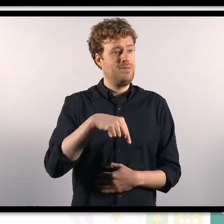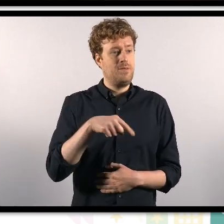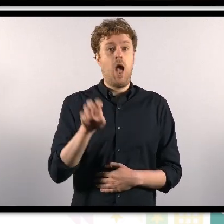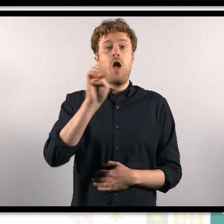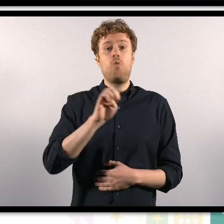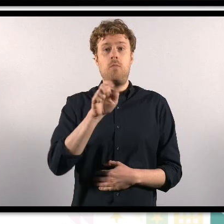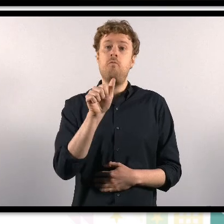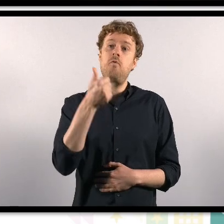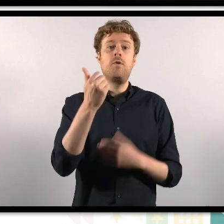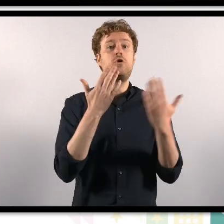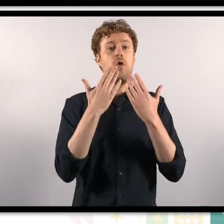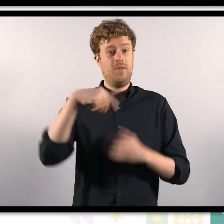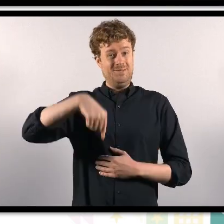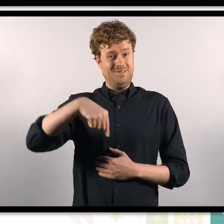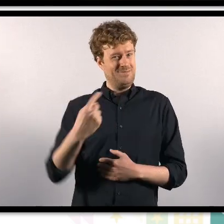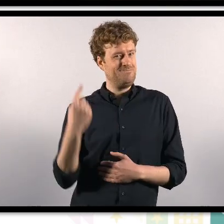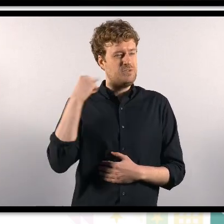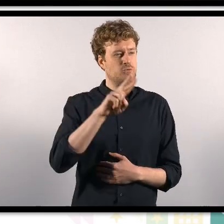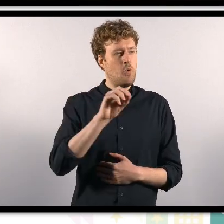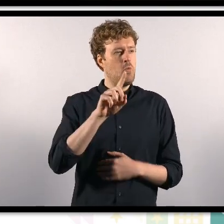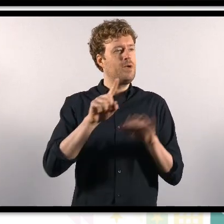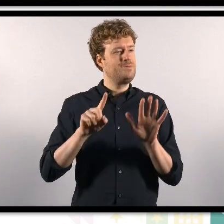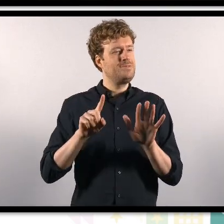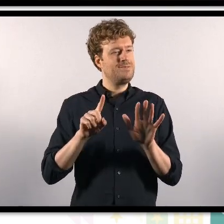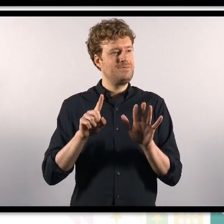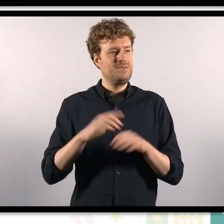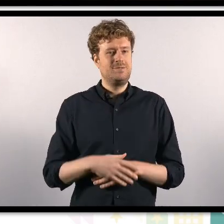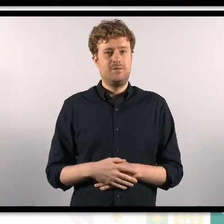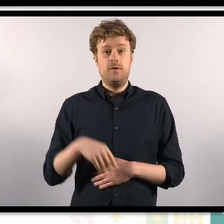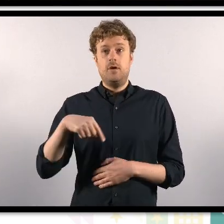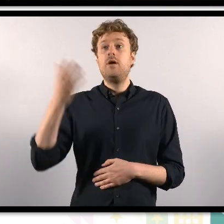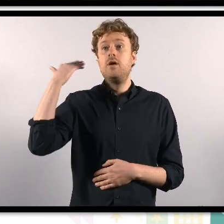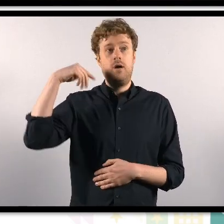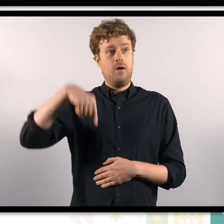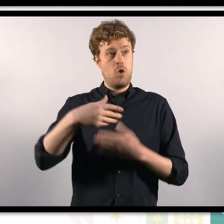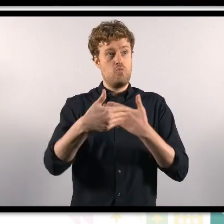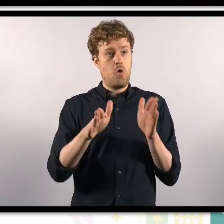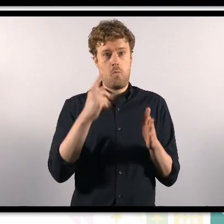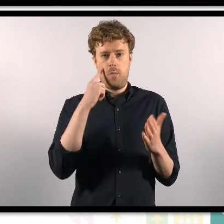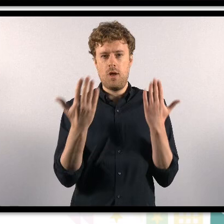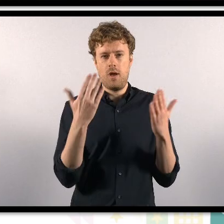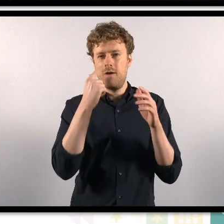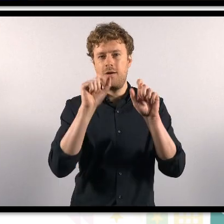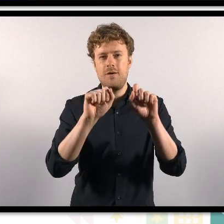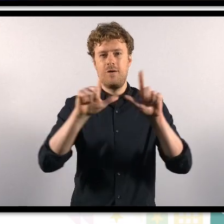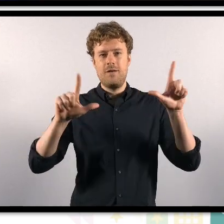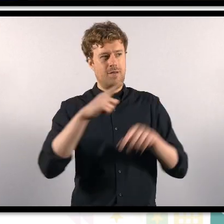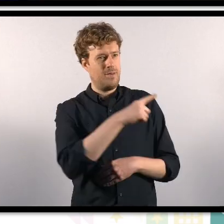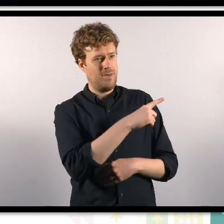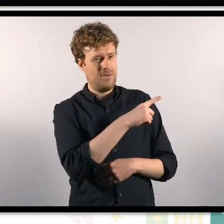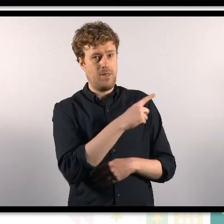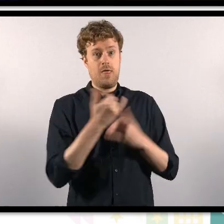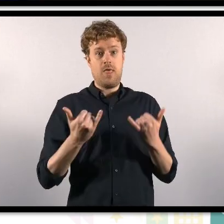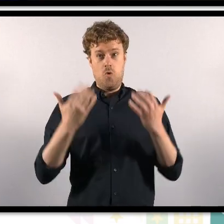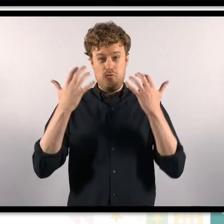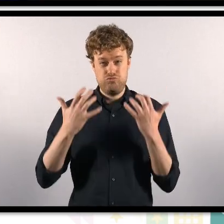very different than it was down here for sure. But at that time, we had a few hundred passionate folks coming